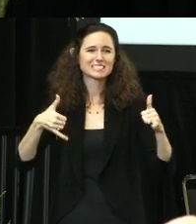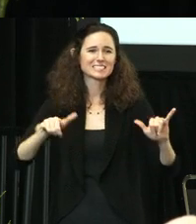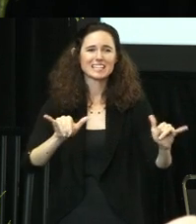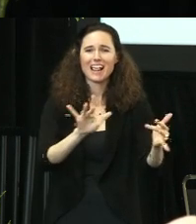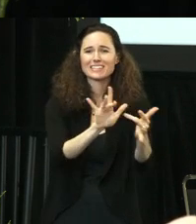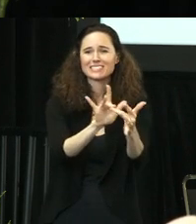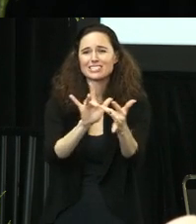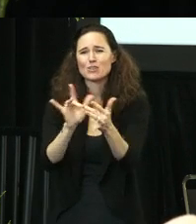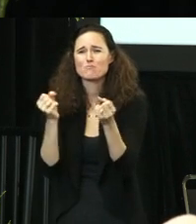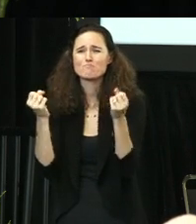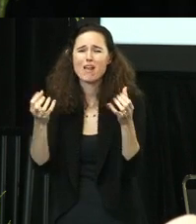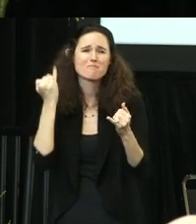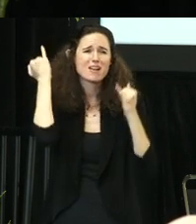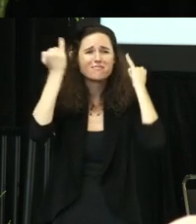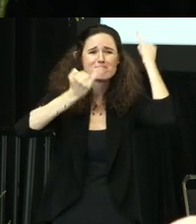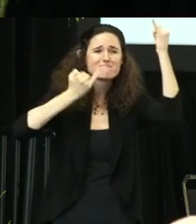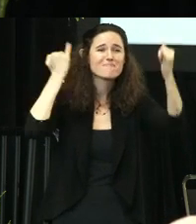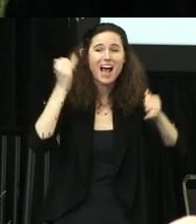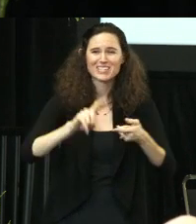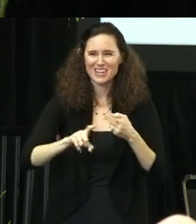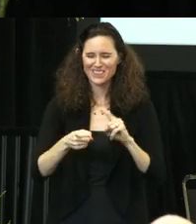child.